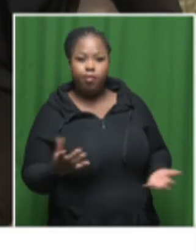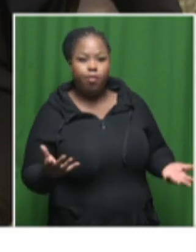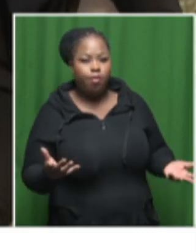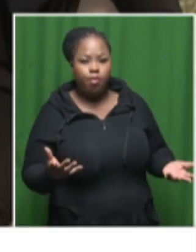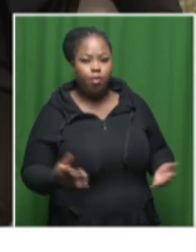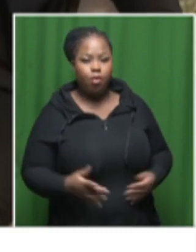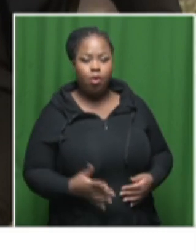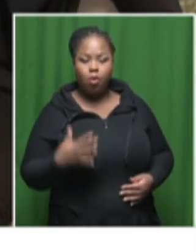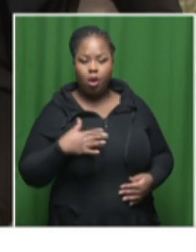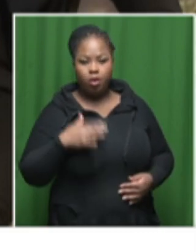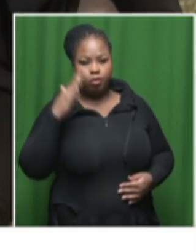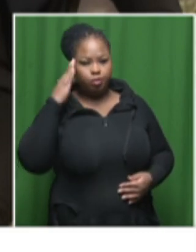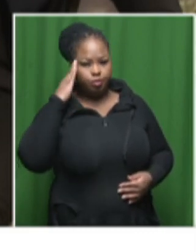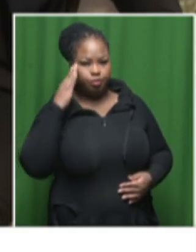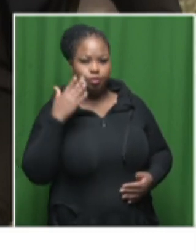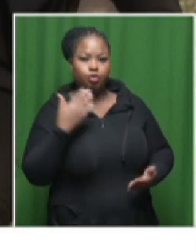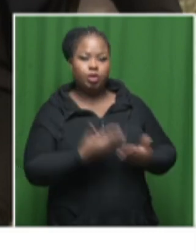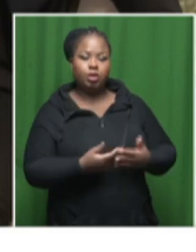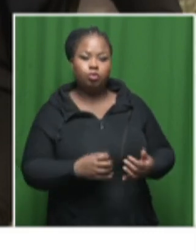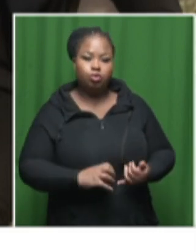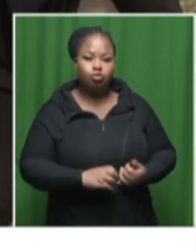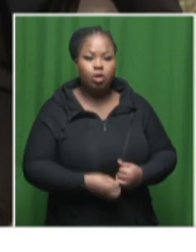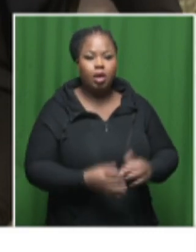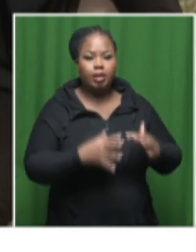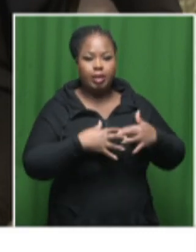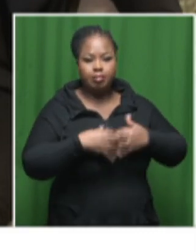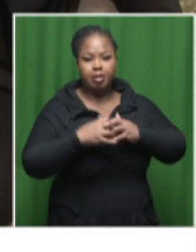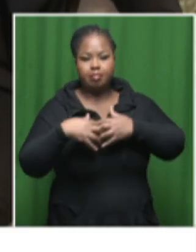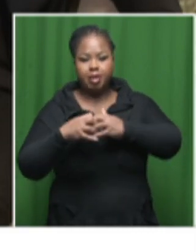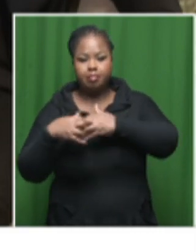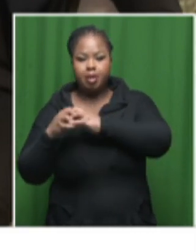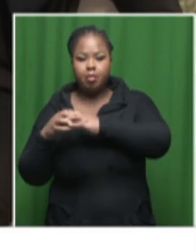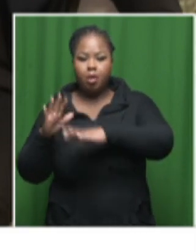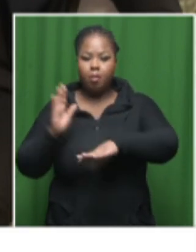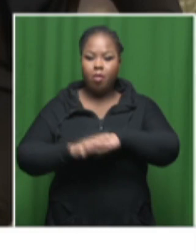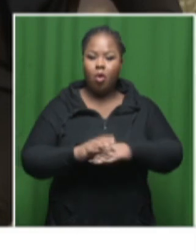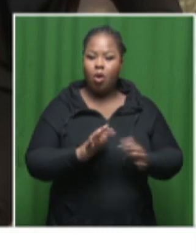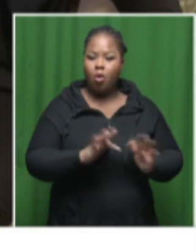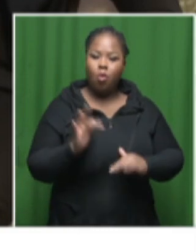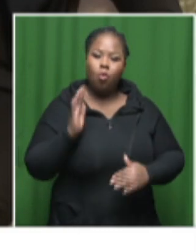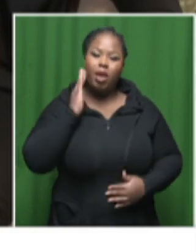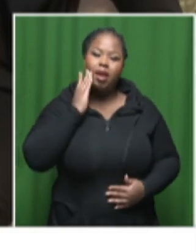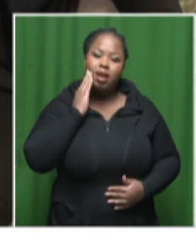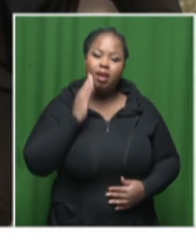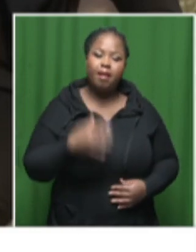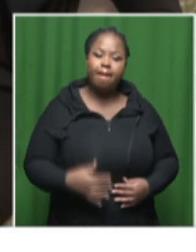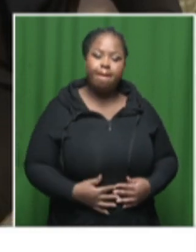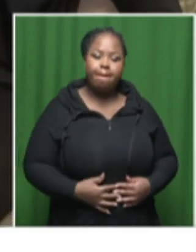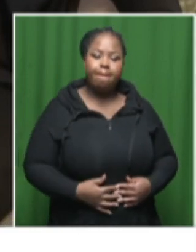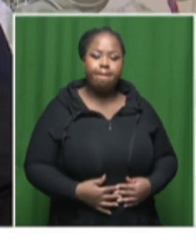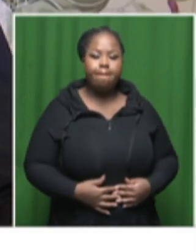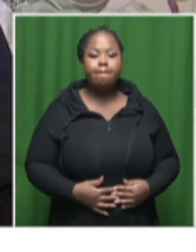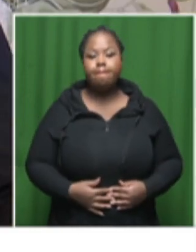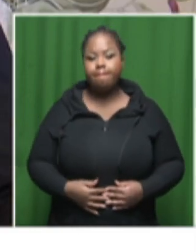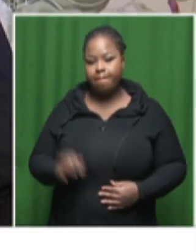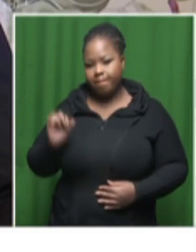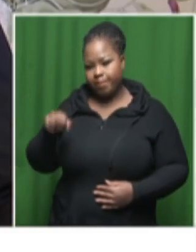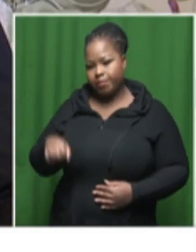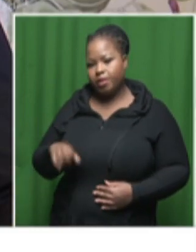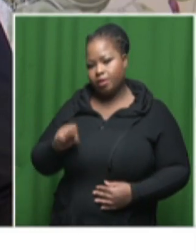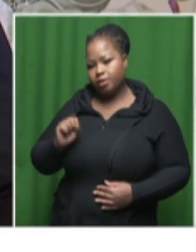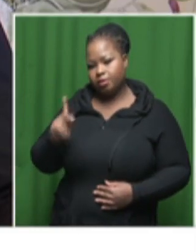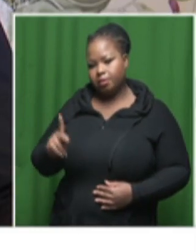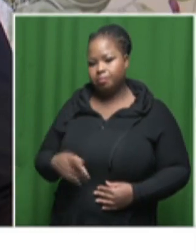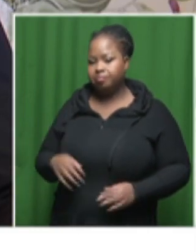how much quicker can we roll out many more of these centres across the country? Yeah, indeed, Sakina, it